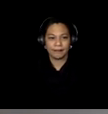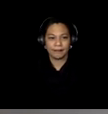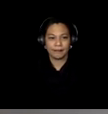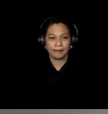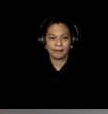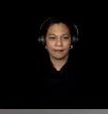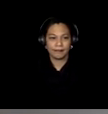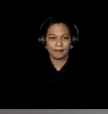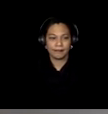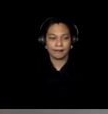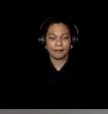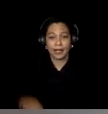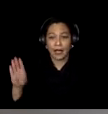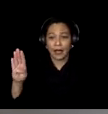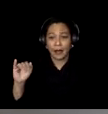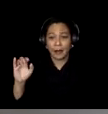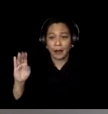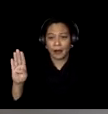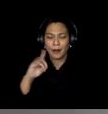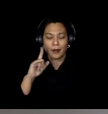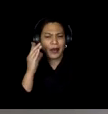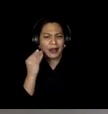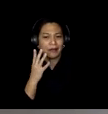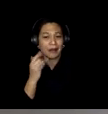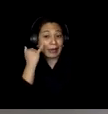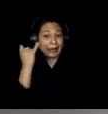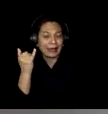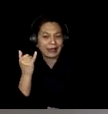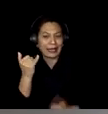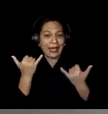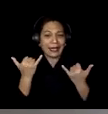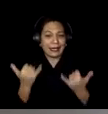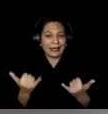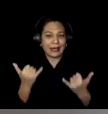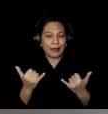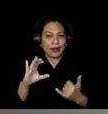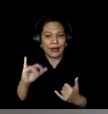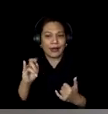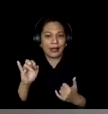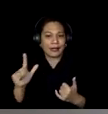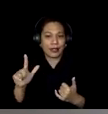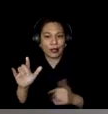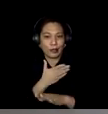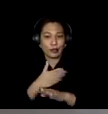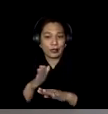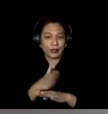Hey Althea, how about contemporary classical music? Oh, sure. Contemporary